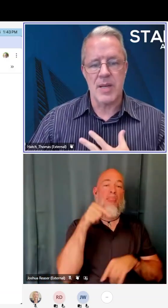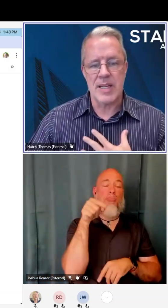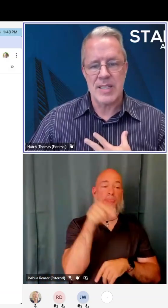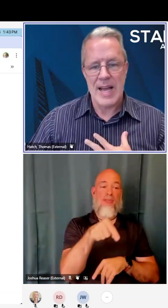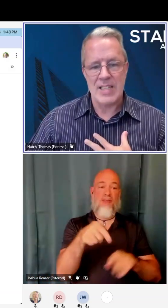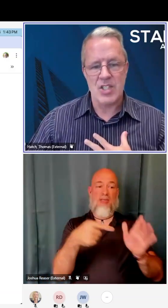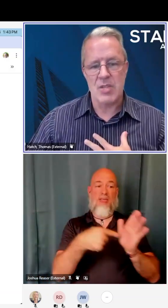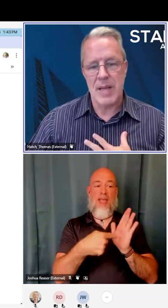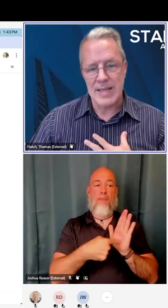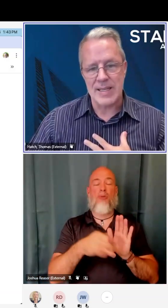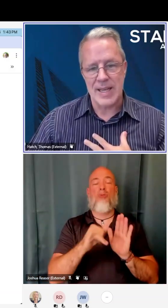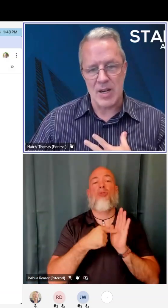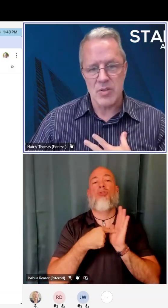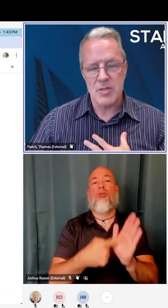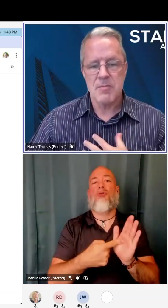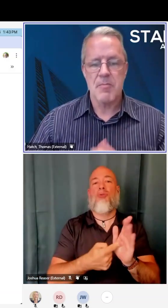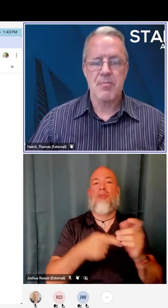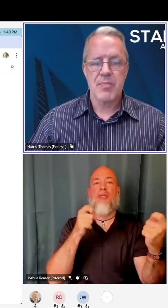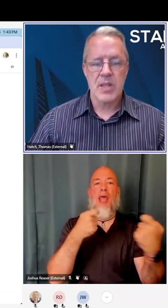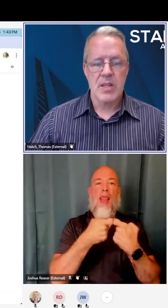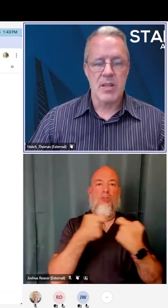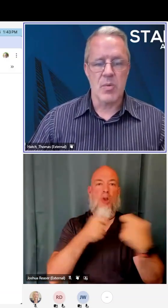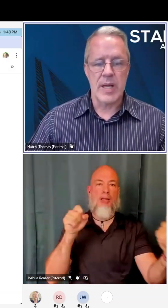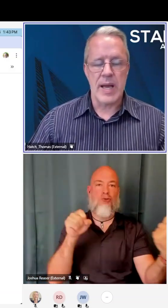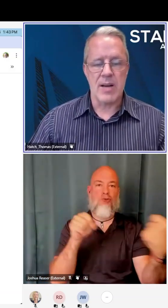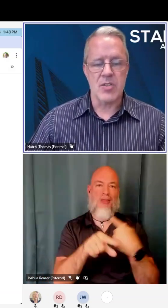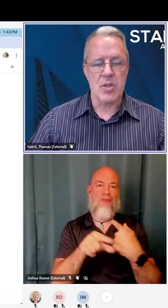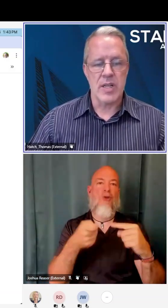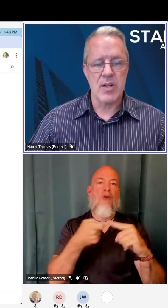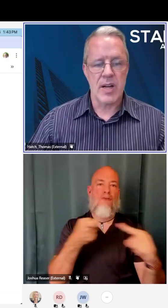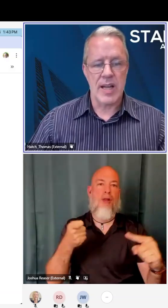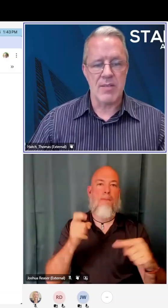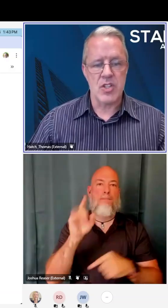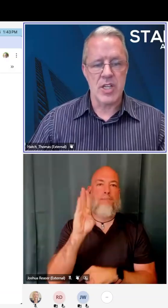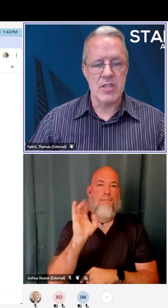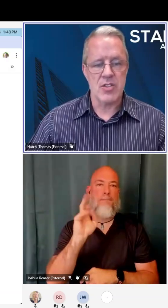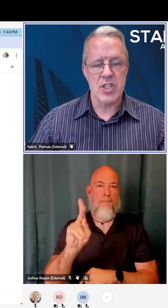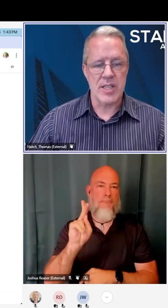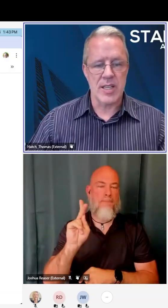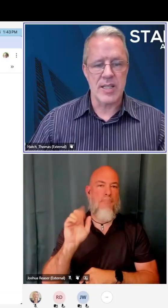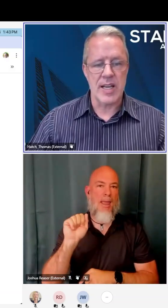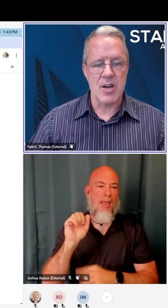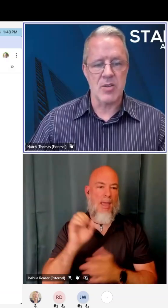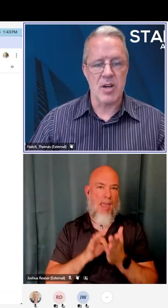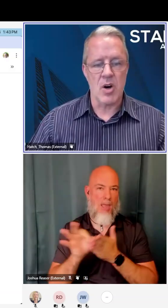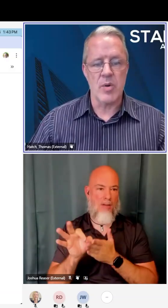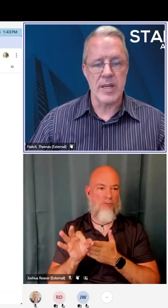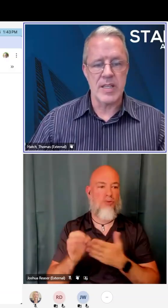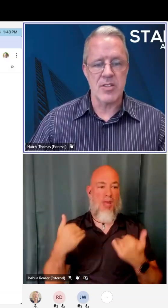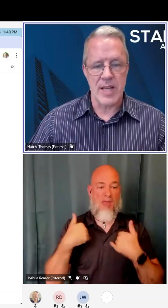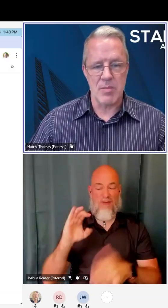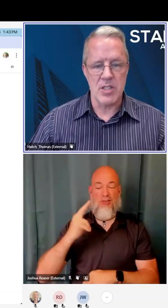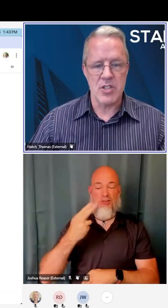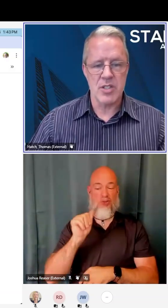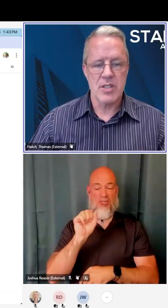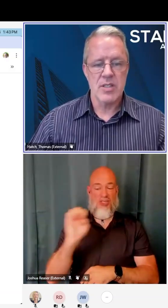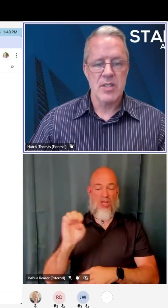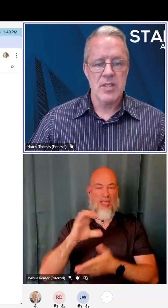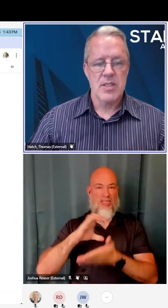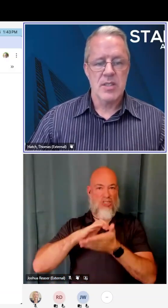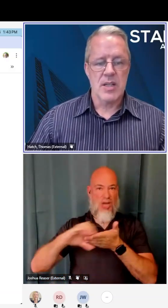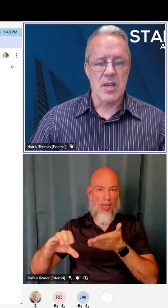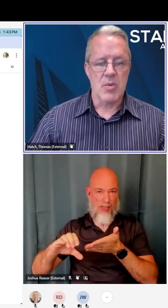electronically from an attached bank account that we have. So here I have a Chase checking account already